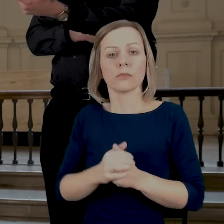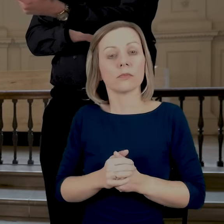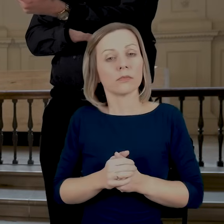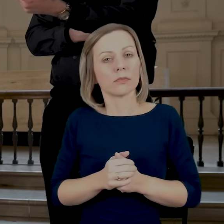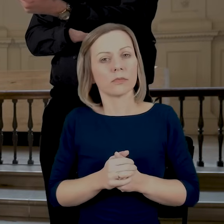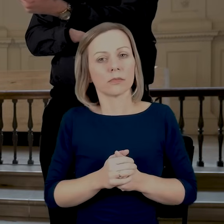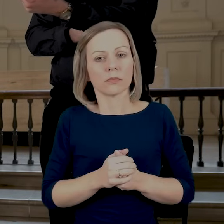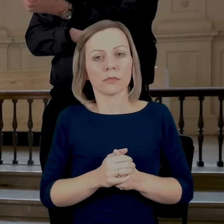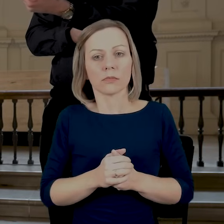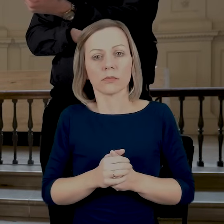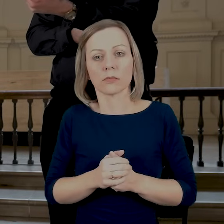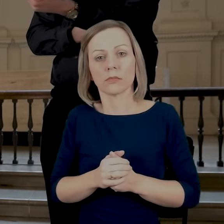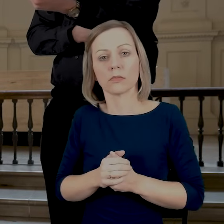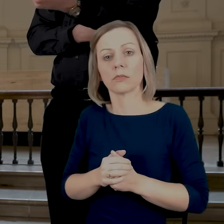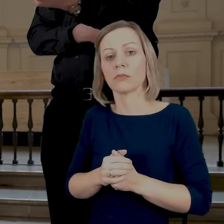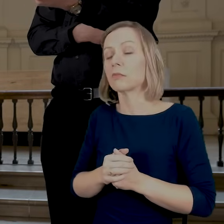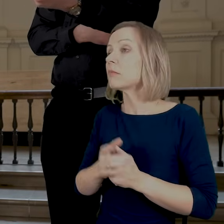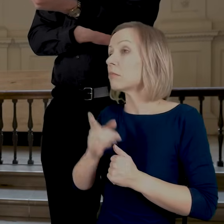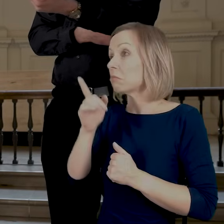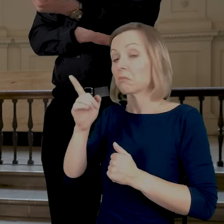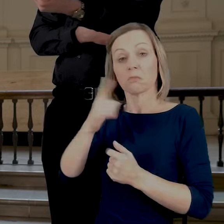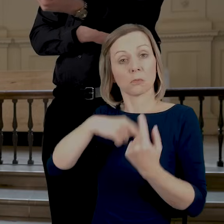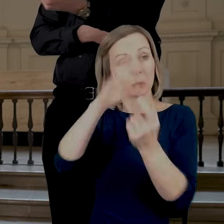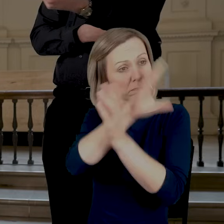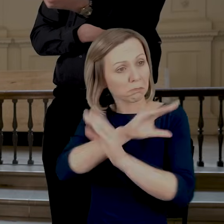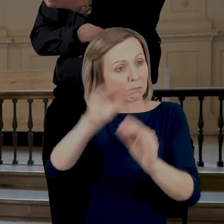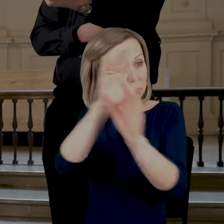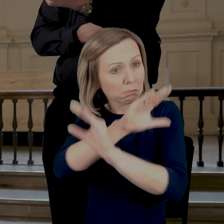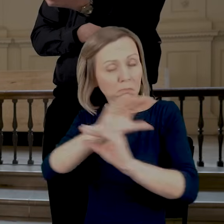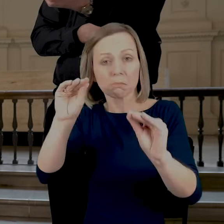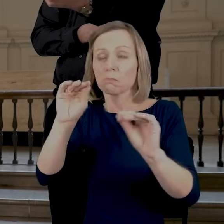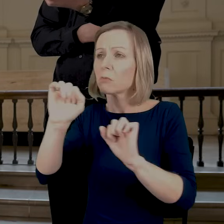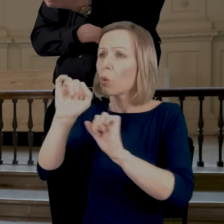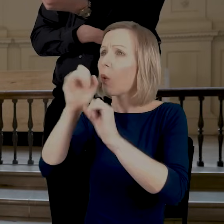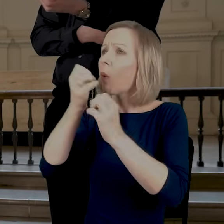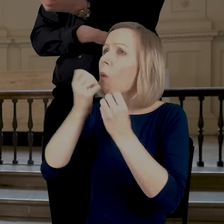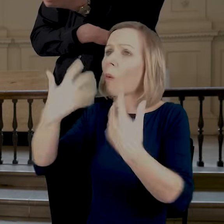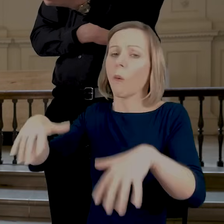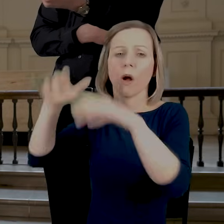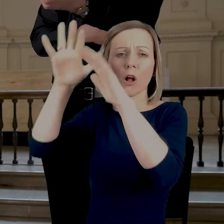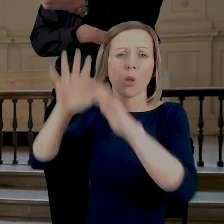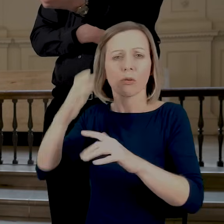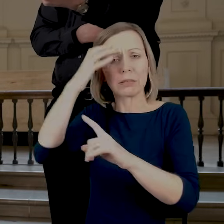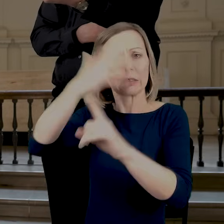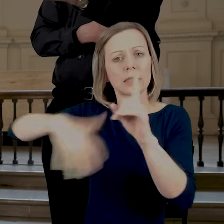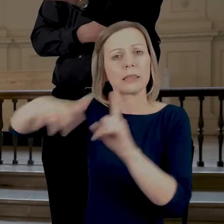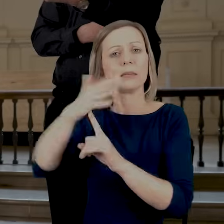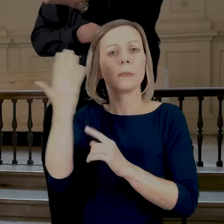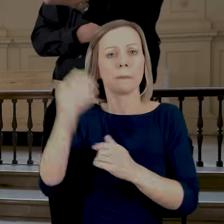They make known the glory of your